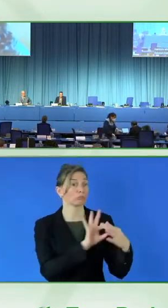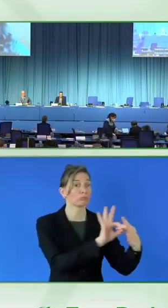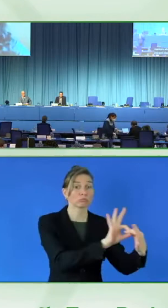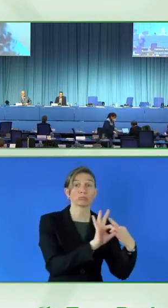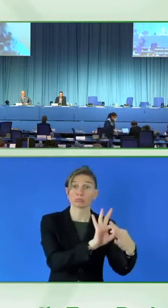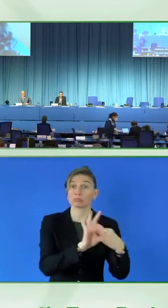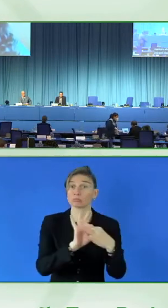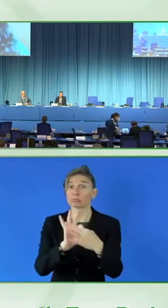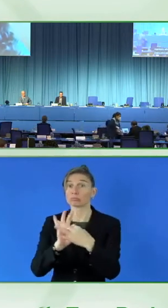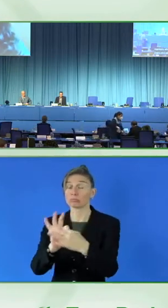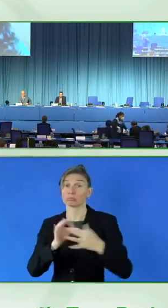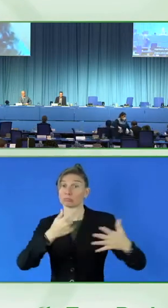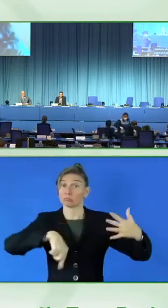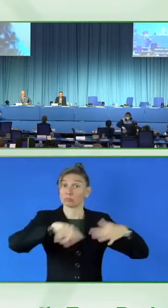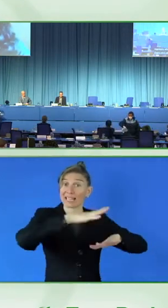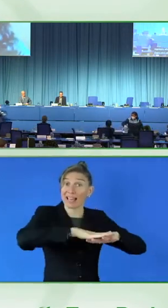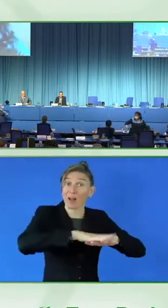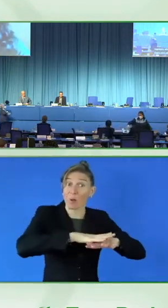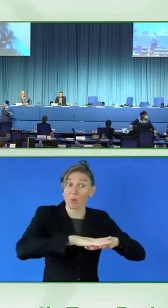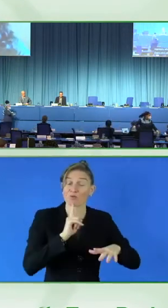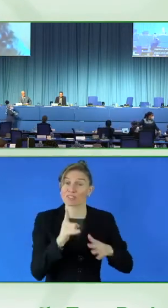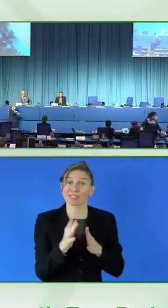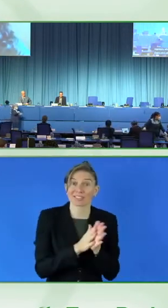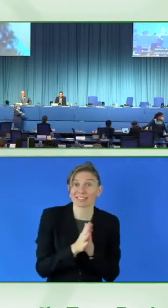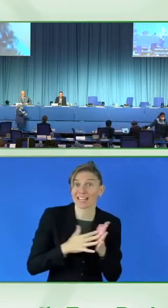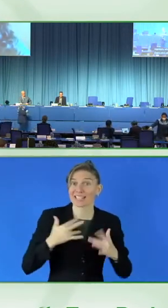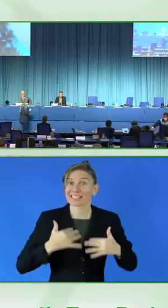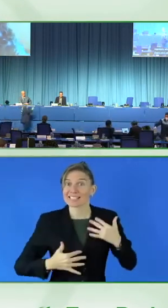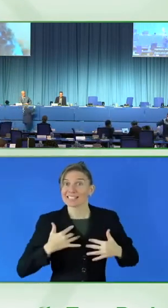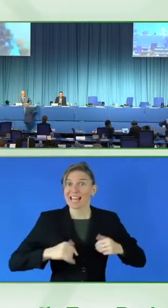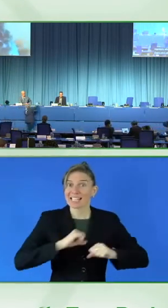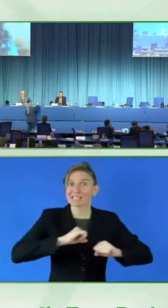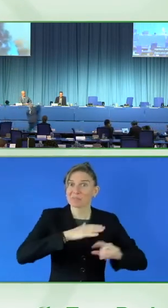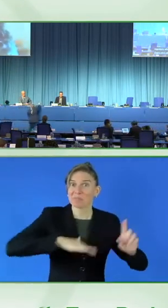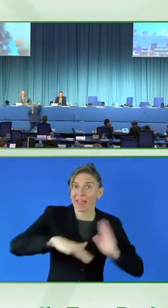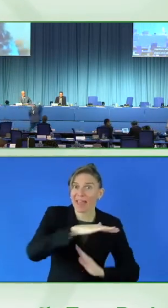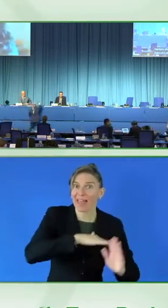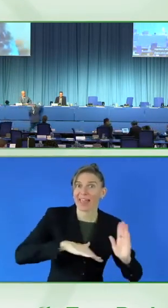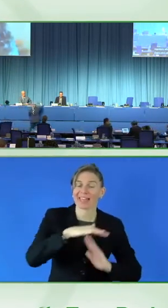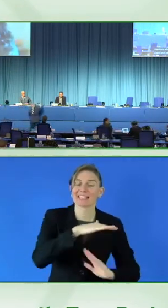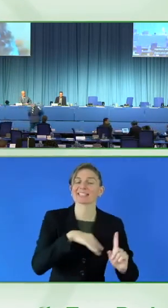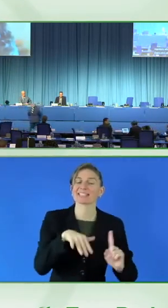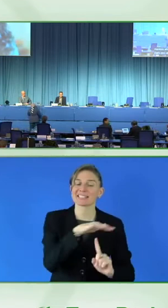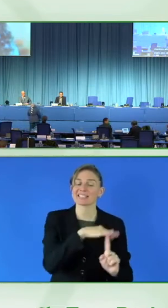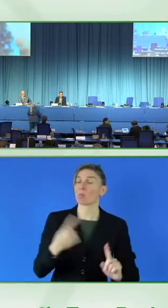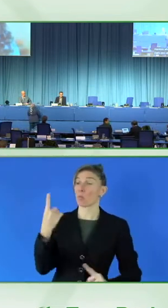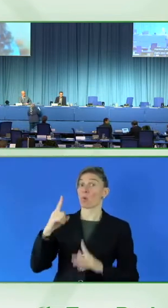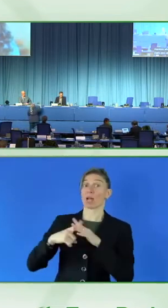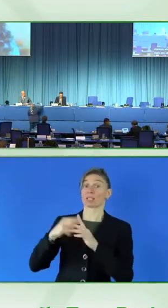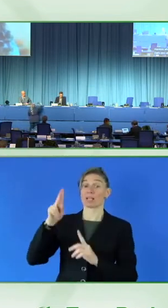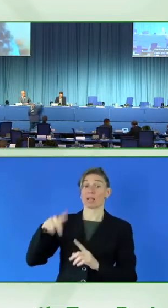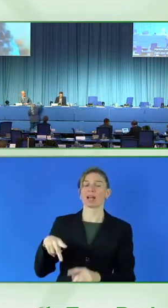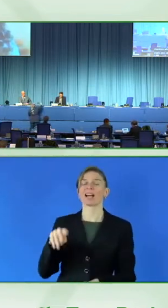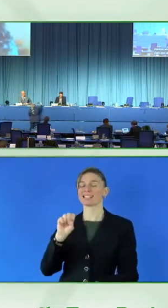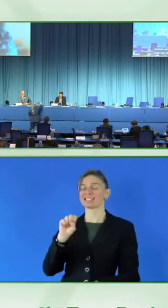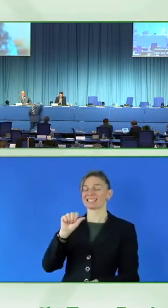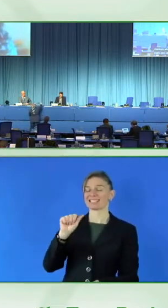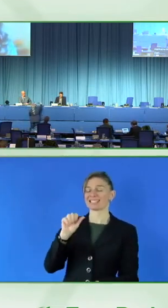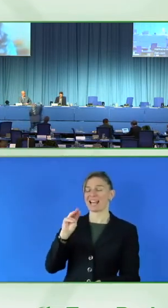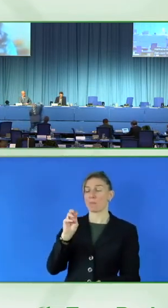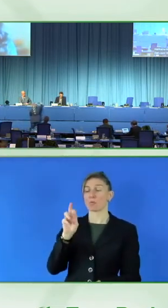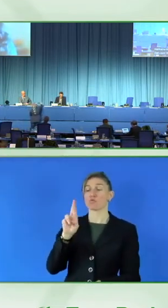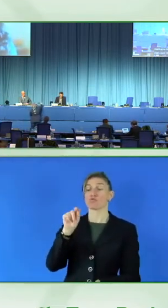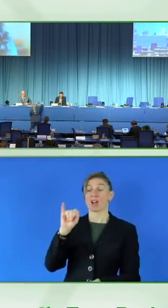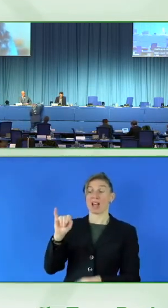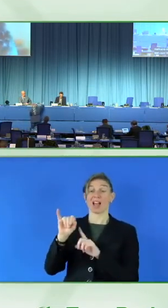Really, really exciting space to be in. We've seen our startups. One of our startups called Stamurai is already present in more than